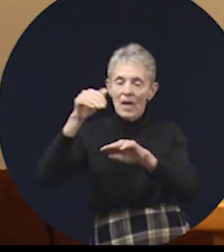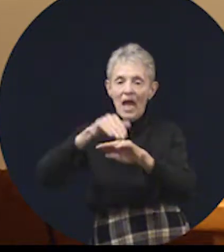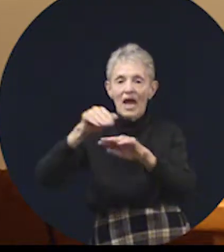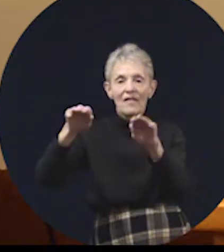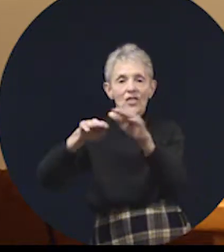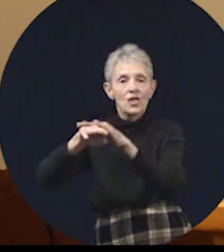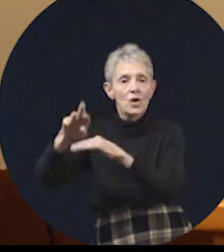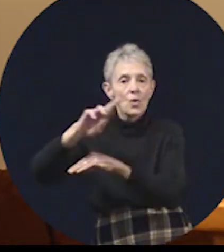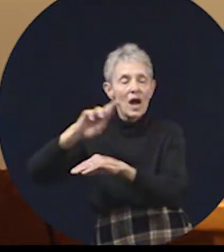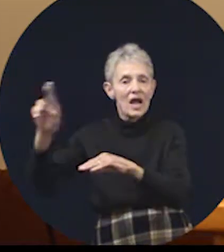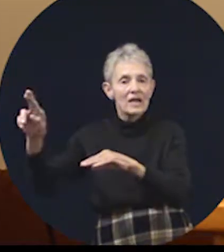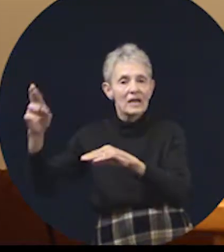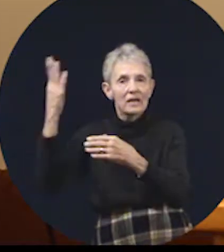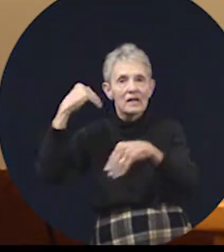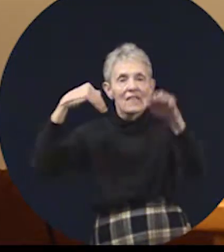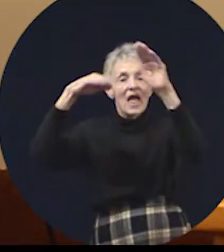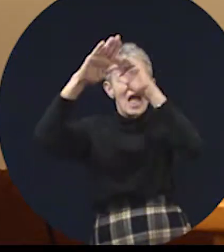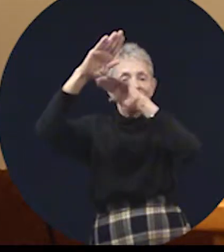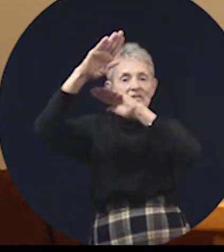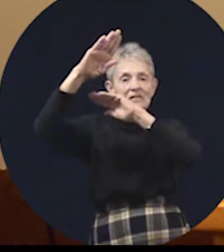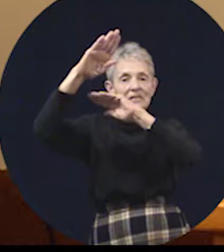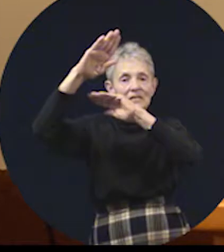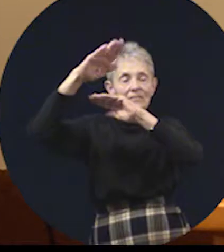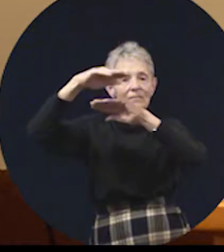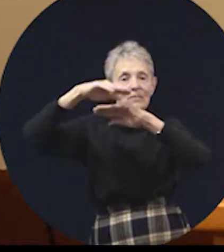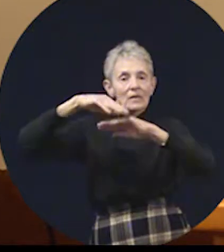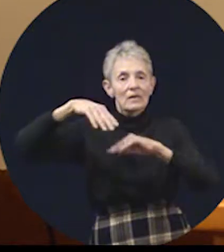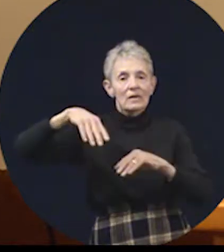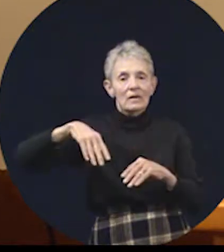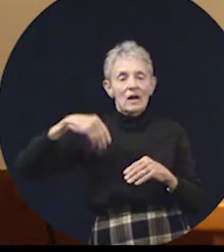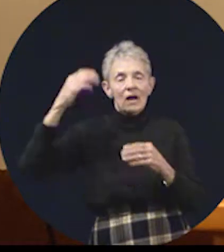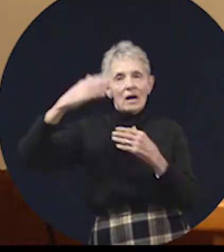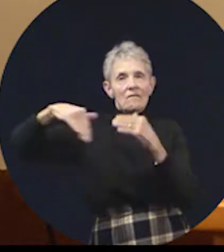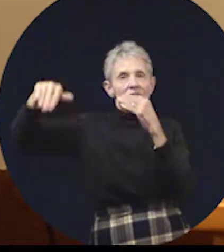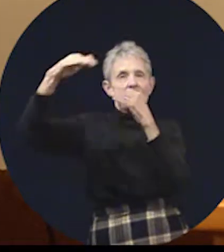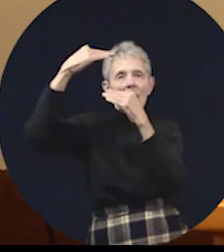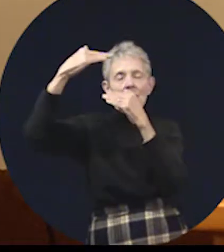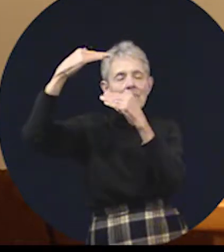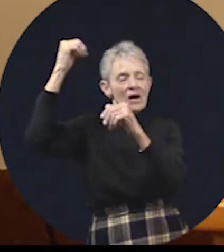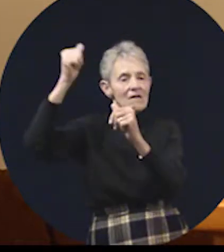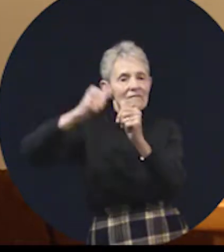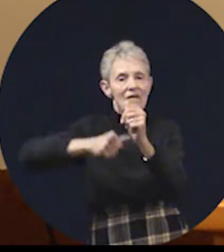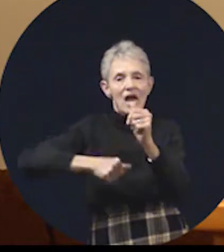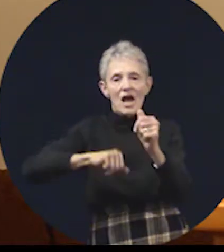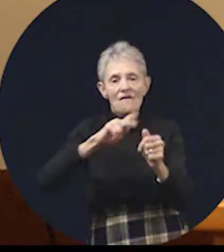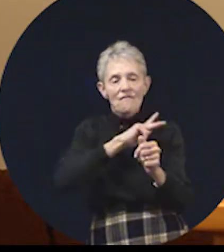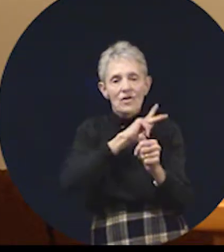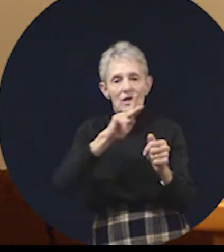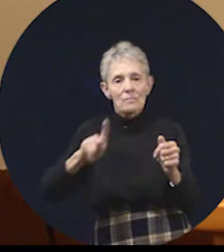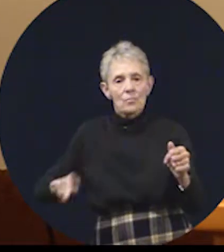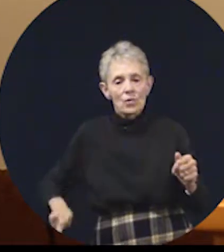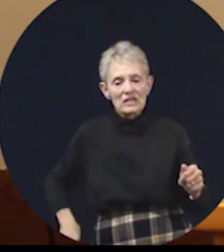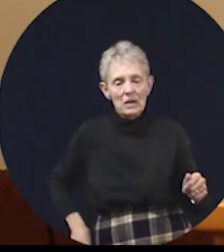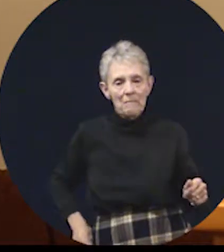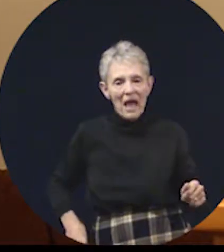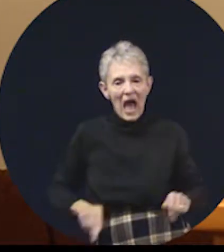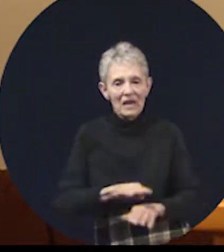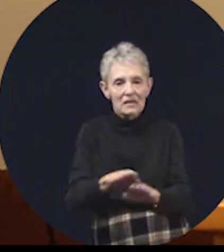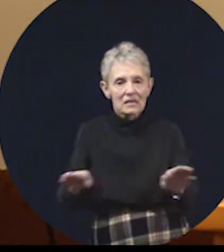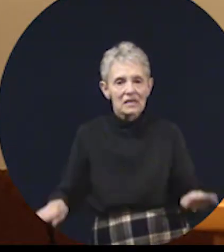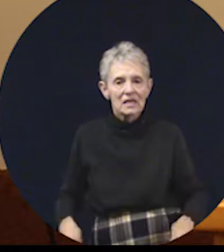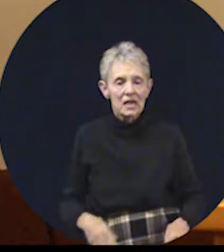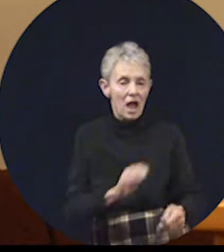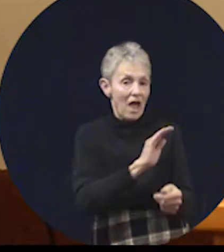hand in the heavens, far above every principality,